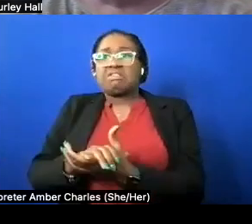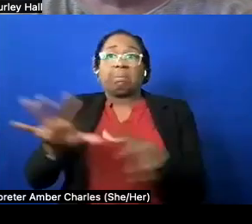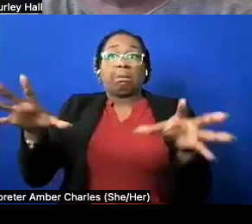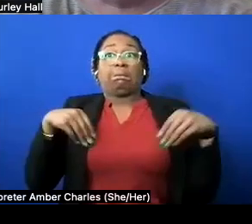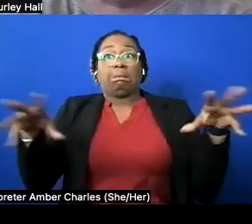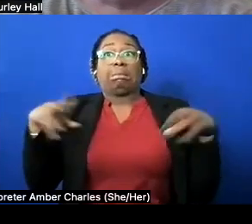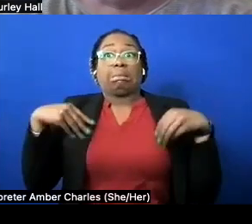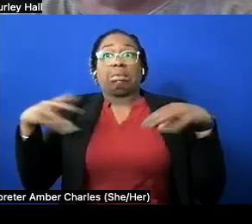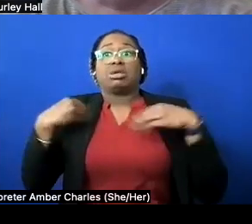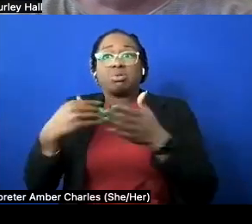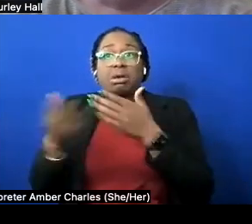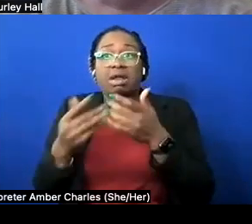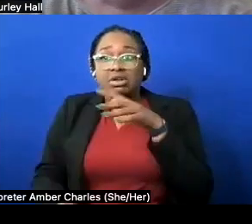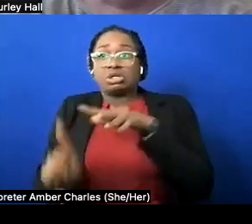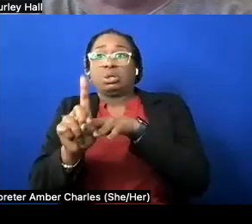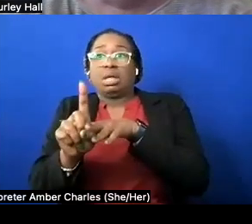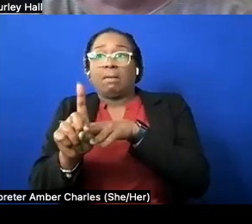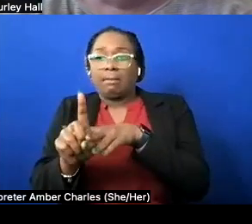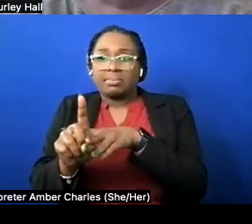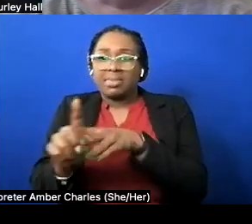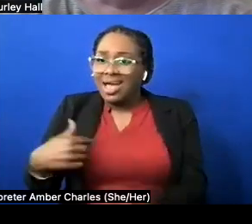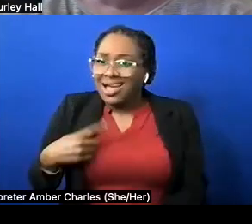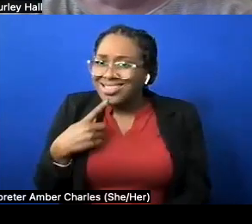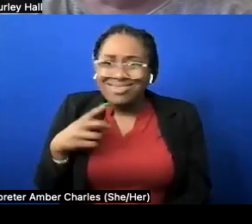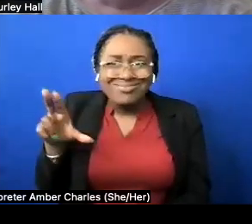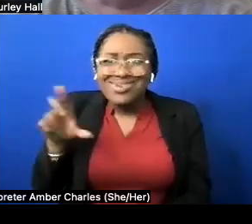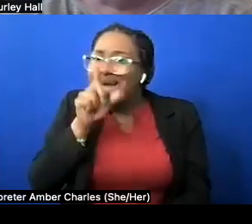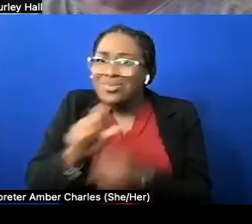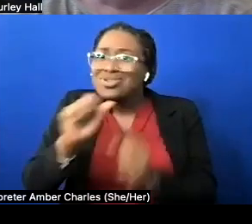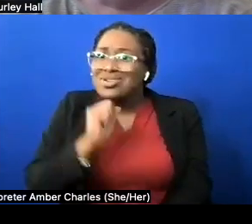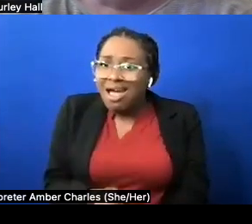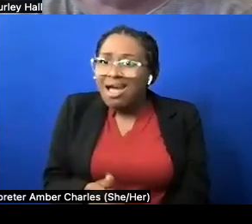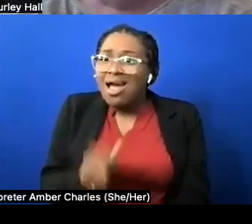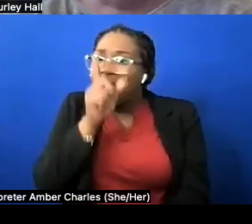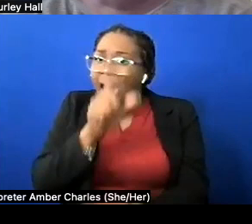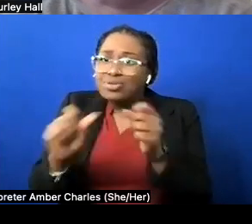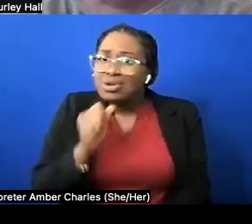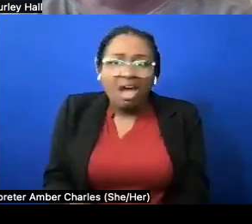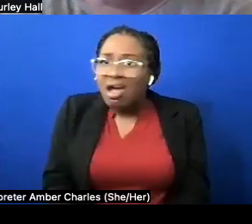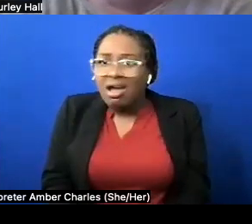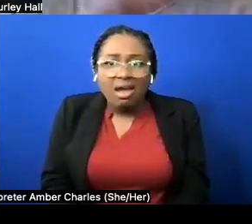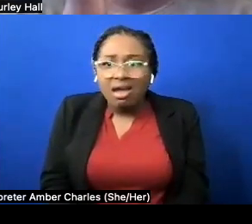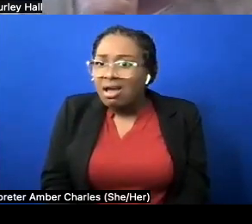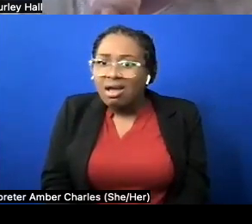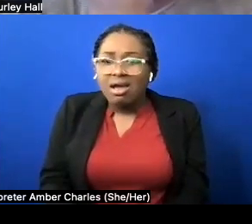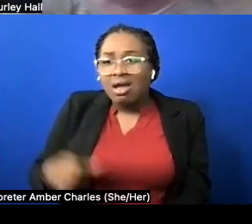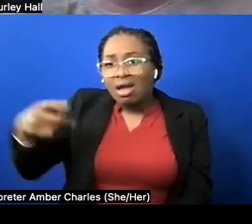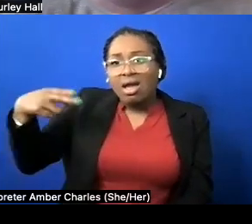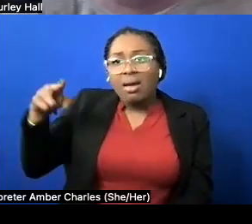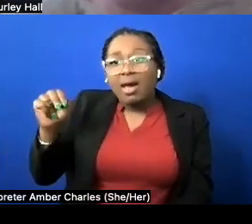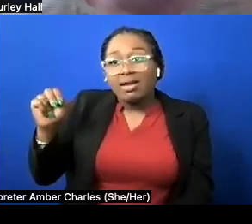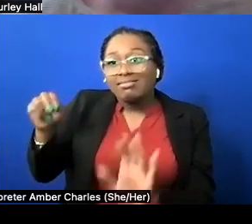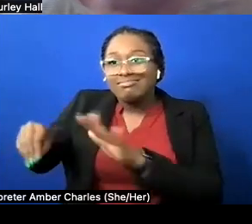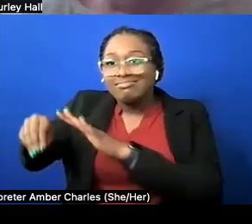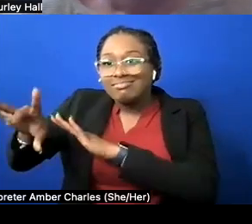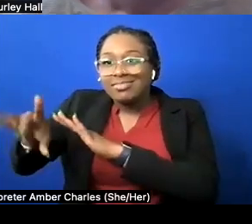comes up and shows up at our front door, to which I say, absolutely not. Absolutely not, pun intended. No,